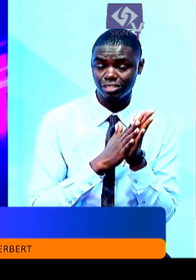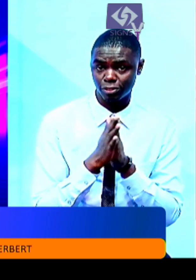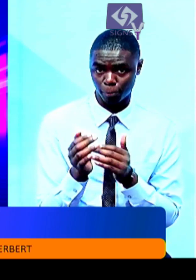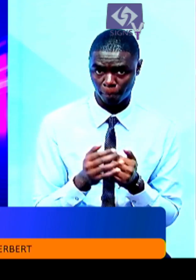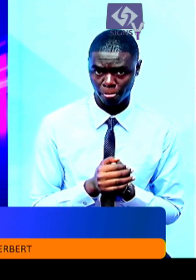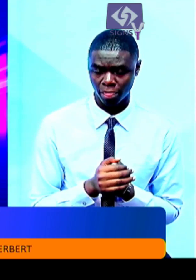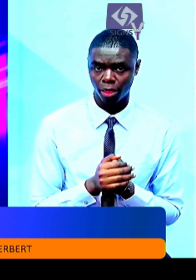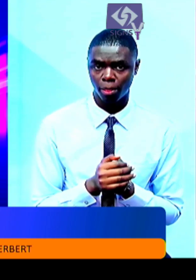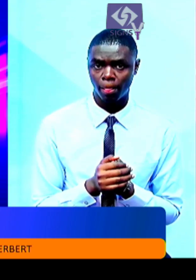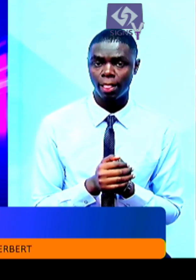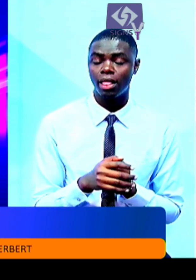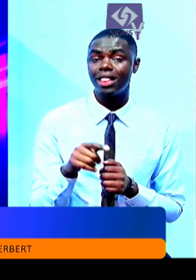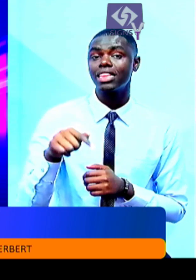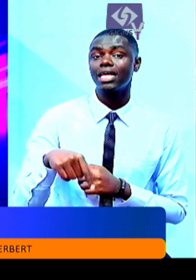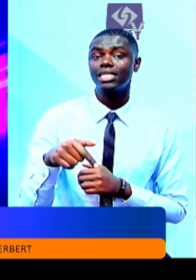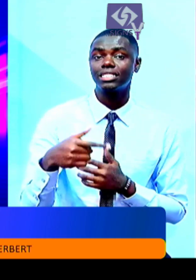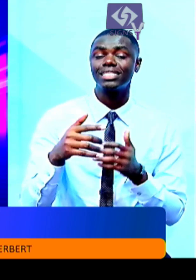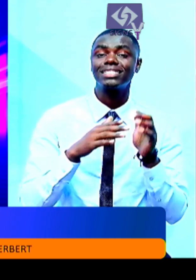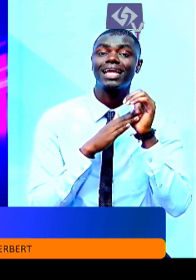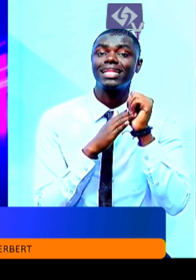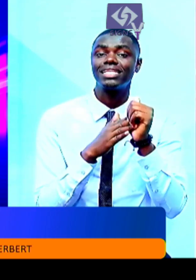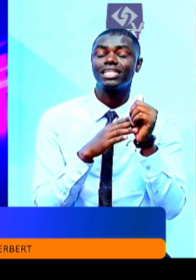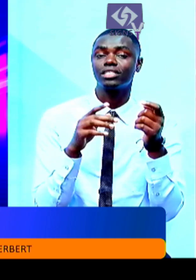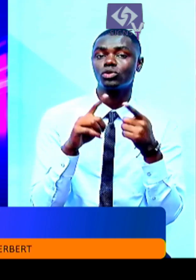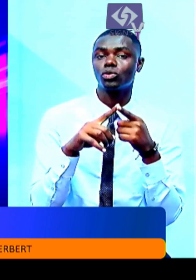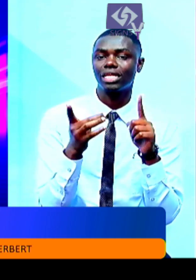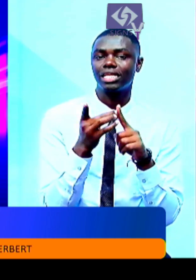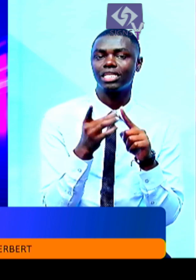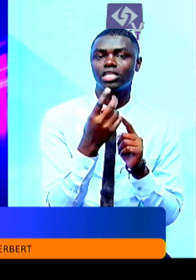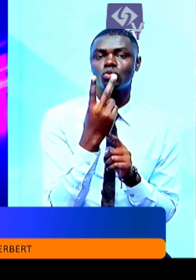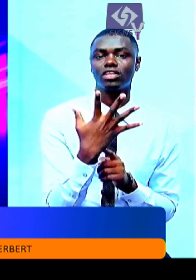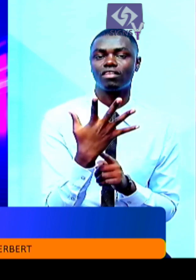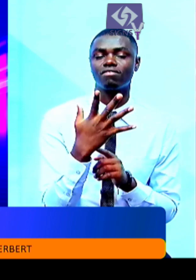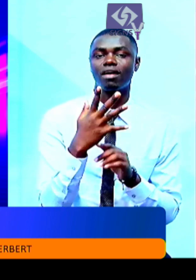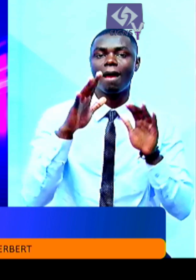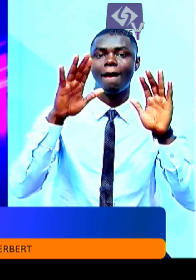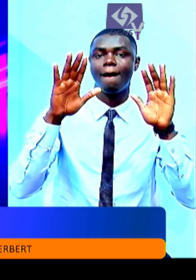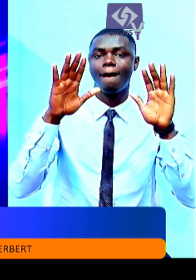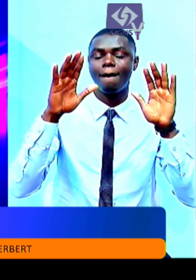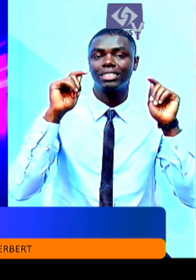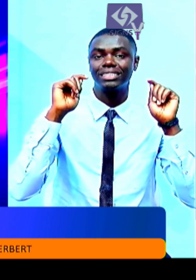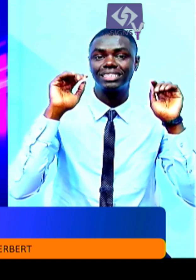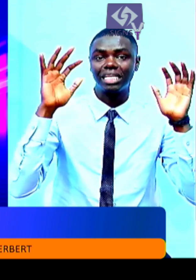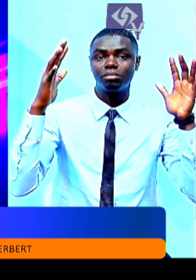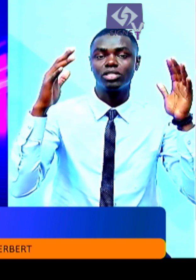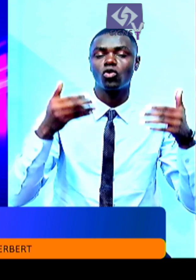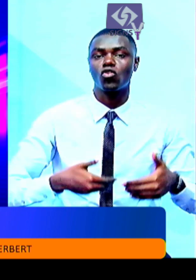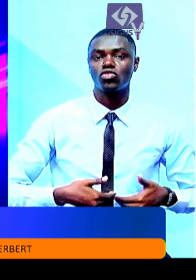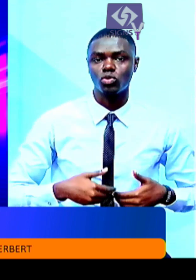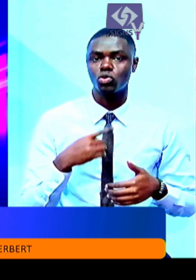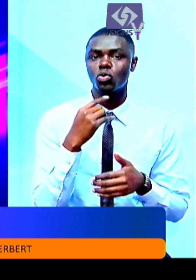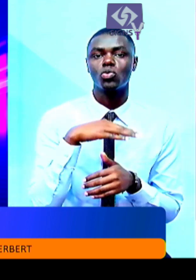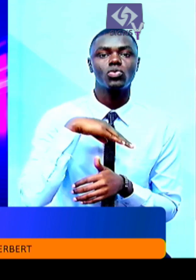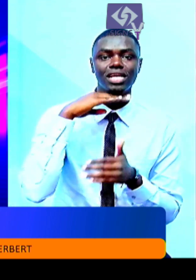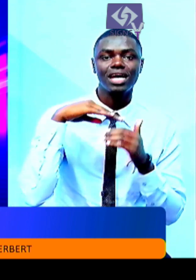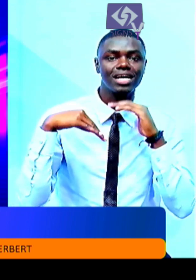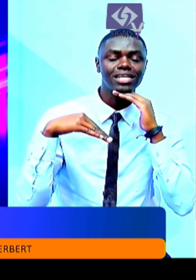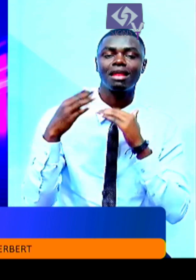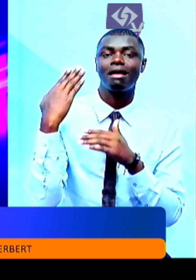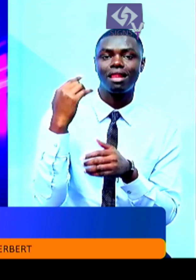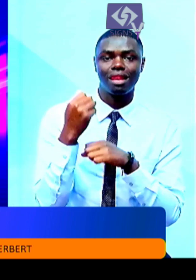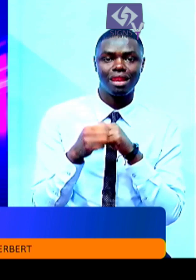And of course, this is in the leading to the 25th marking of the celebrations of the young people that died last